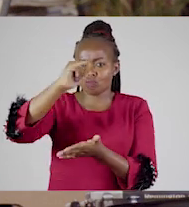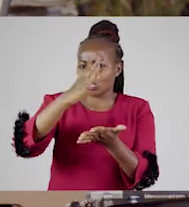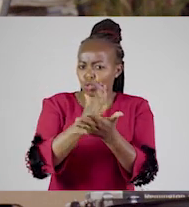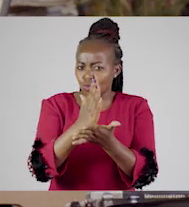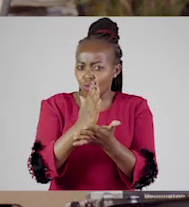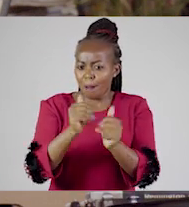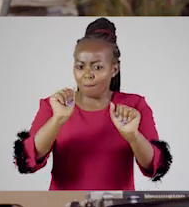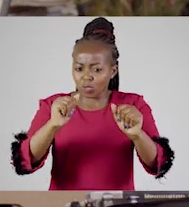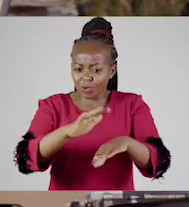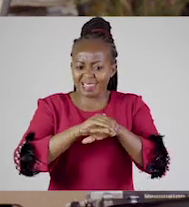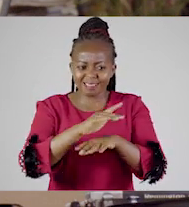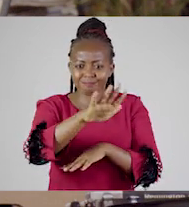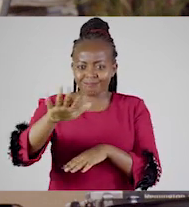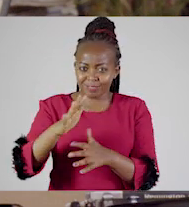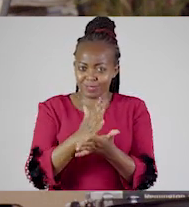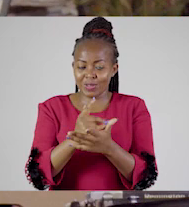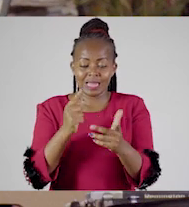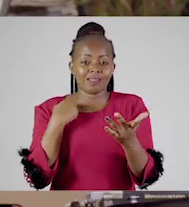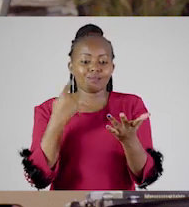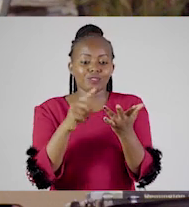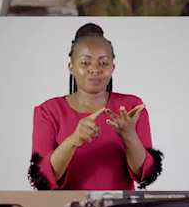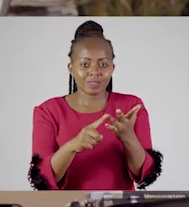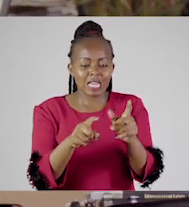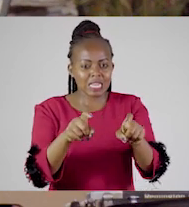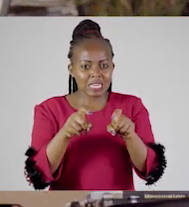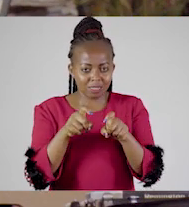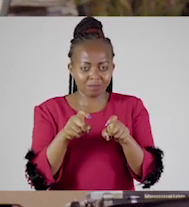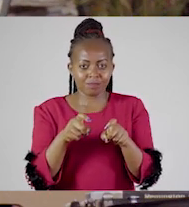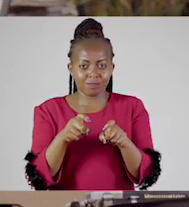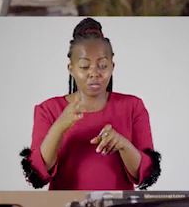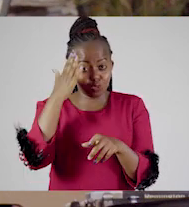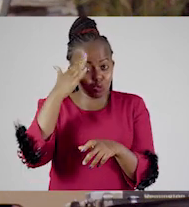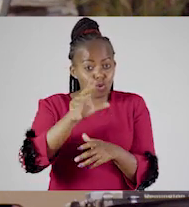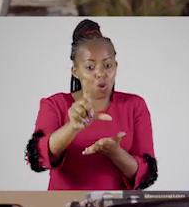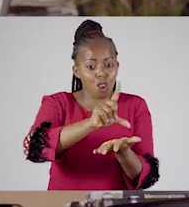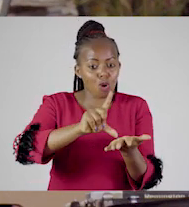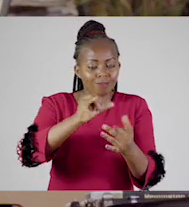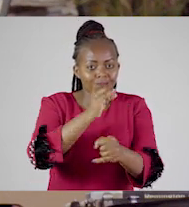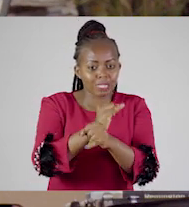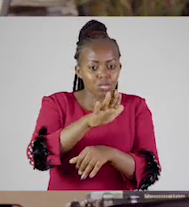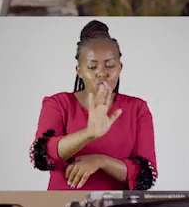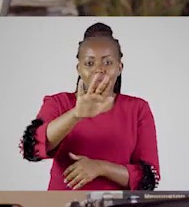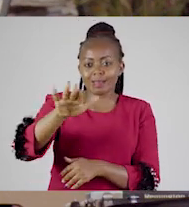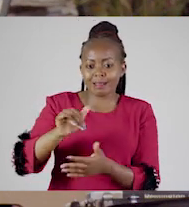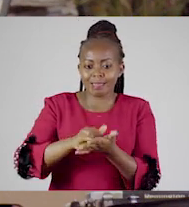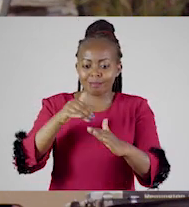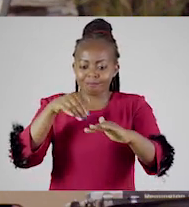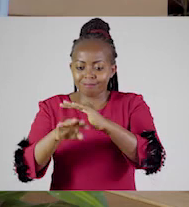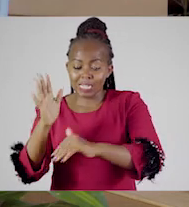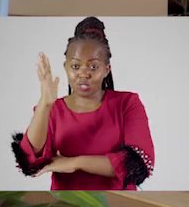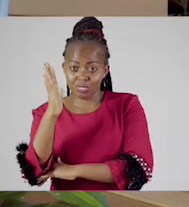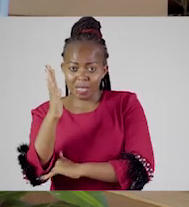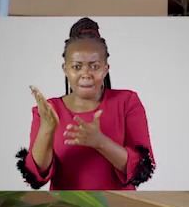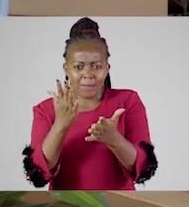online. Mm-hmm. Yeah. Definitely. And then number two, you need to get in touch with your local organization in your area that plants trees, at